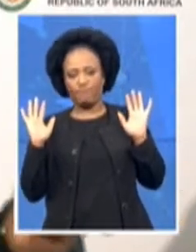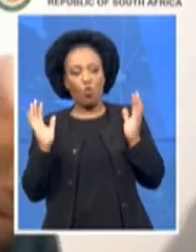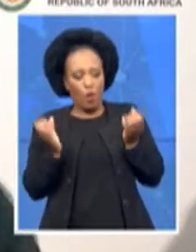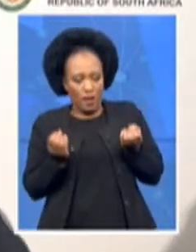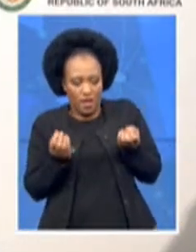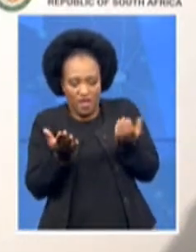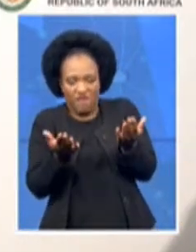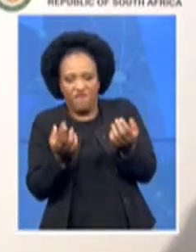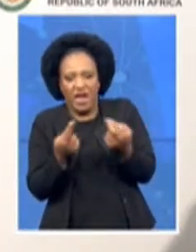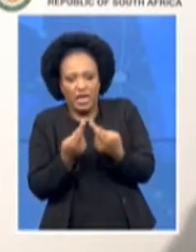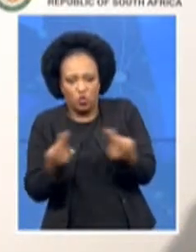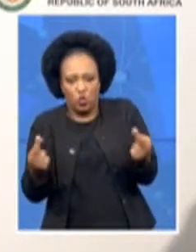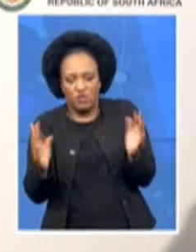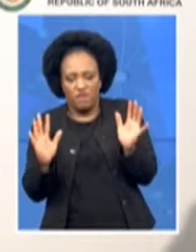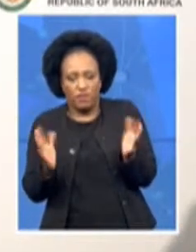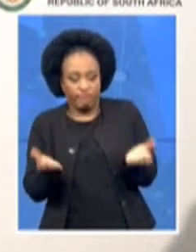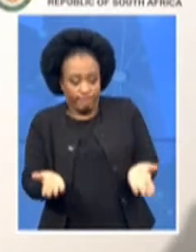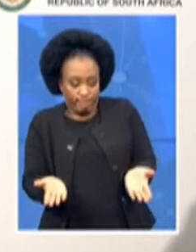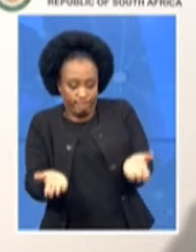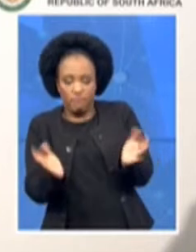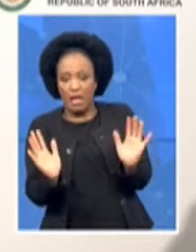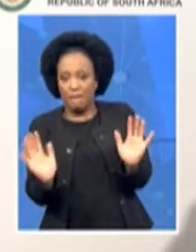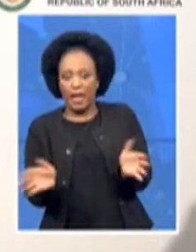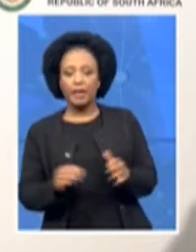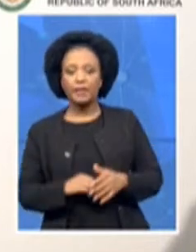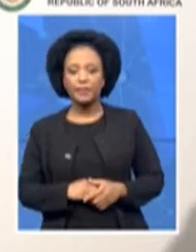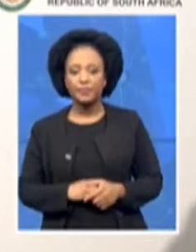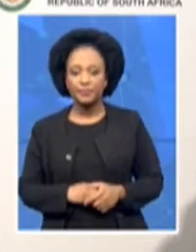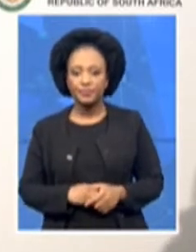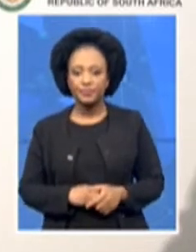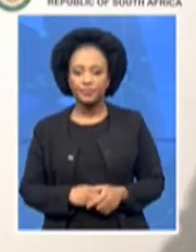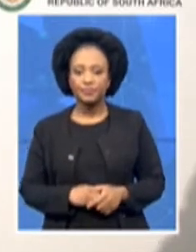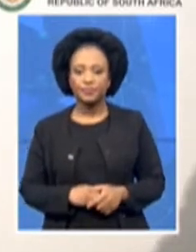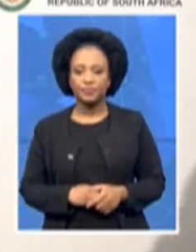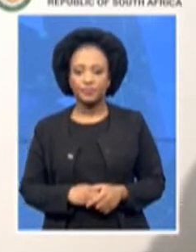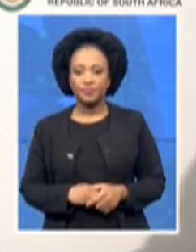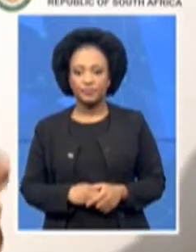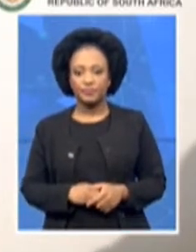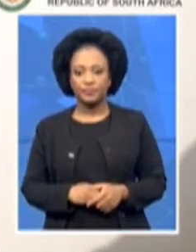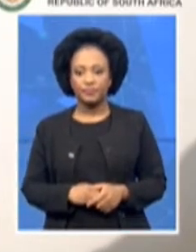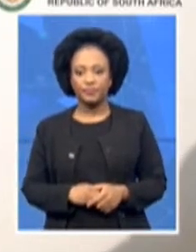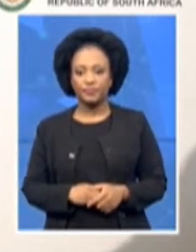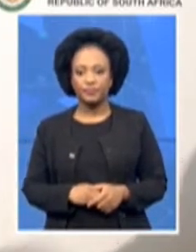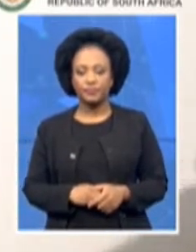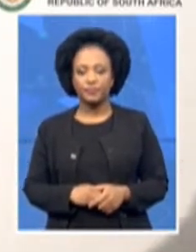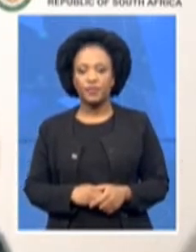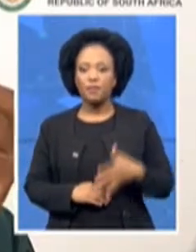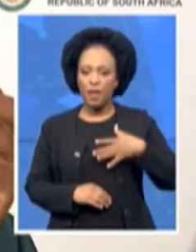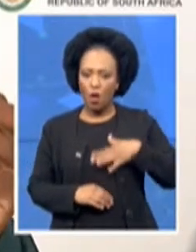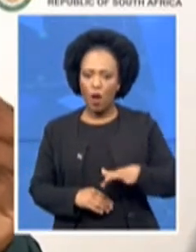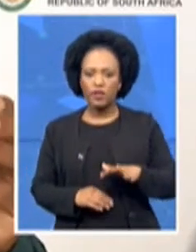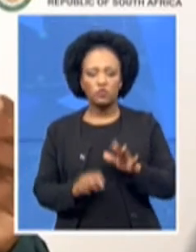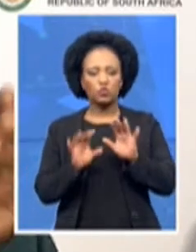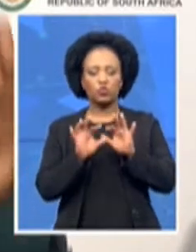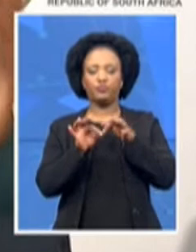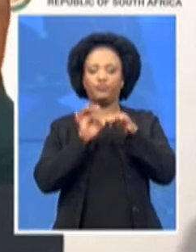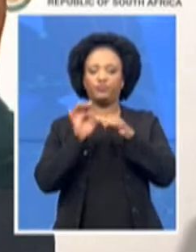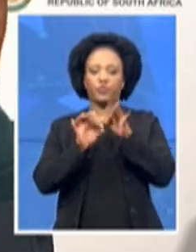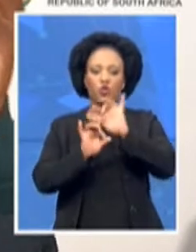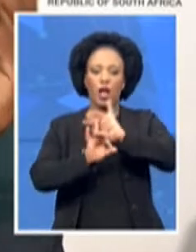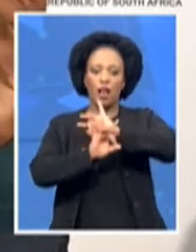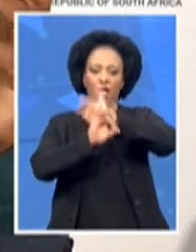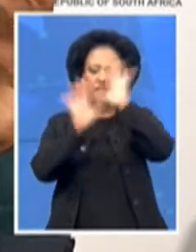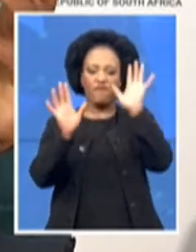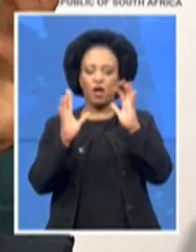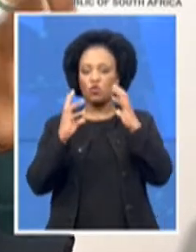is. So I want to just clarify, therefore, that don't get confused with that situation.